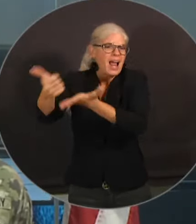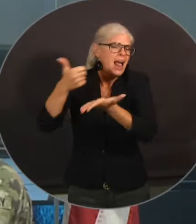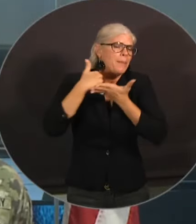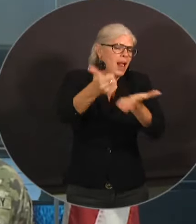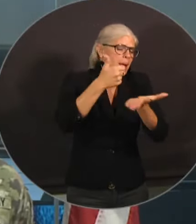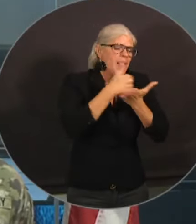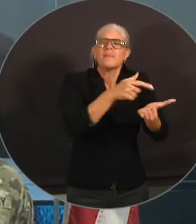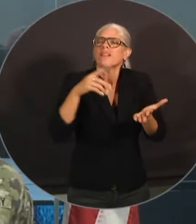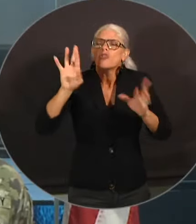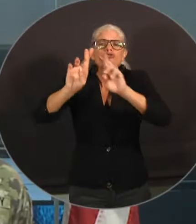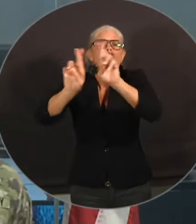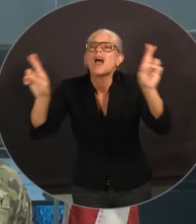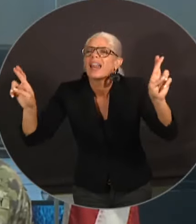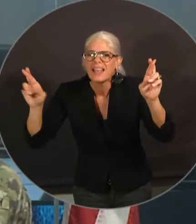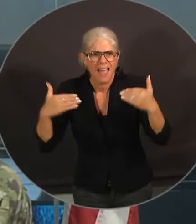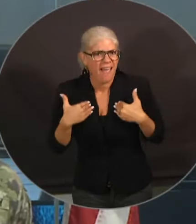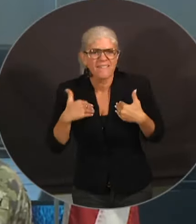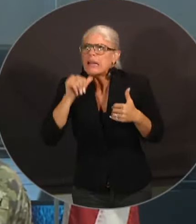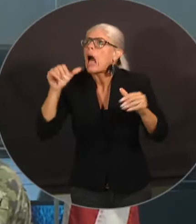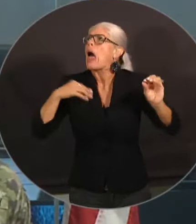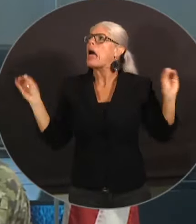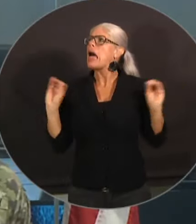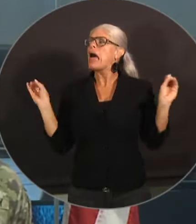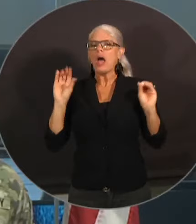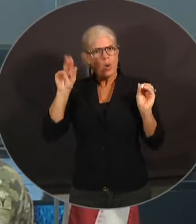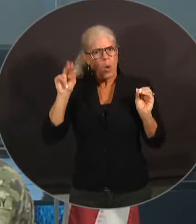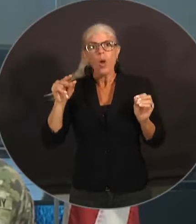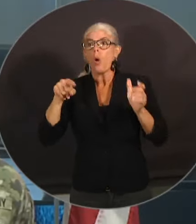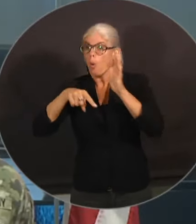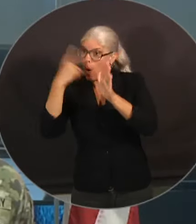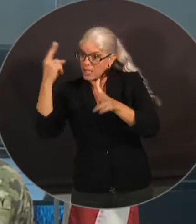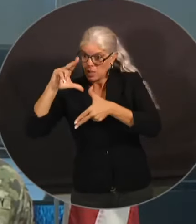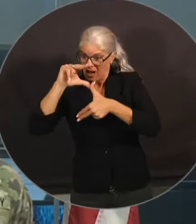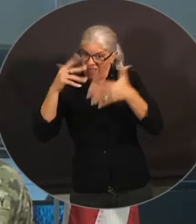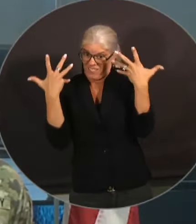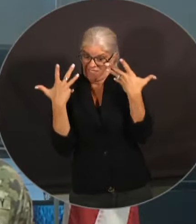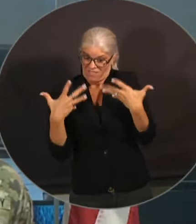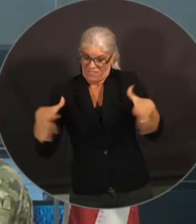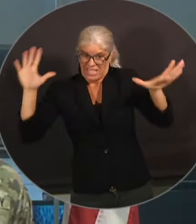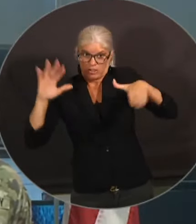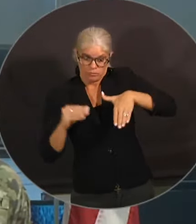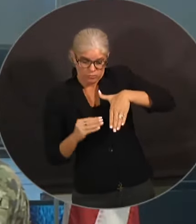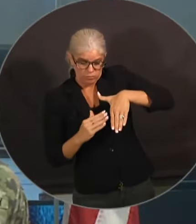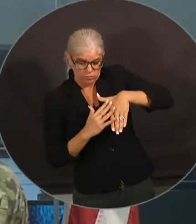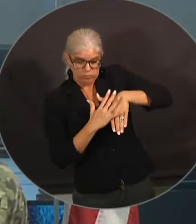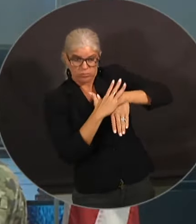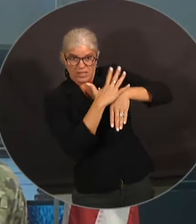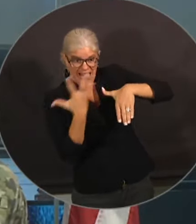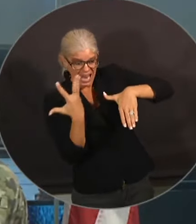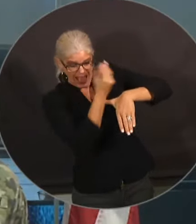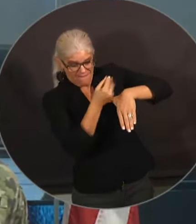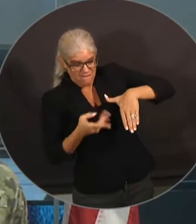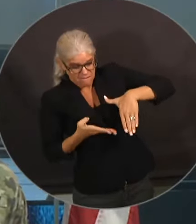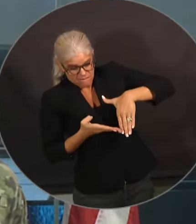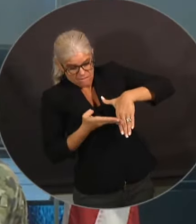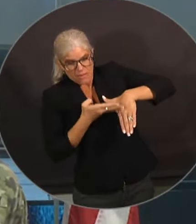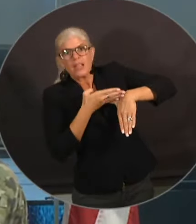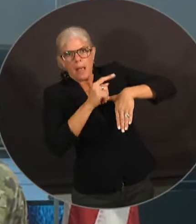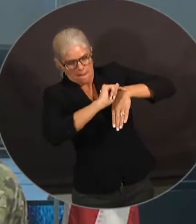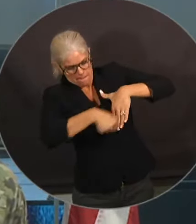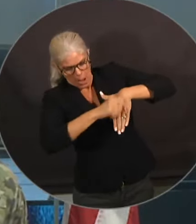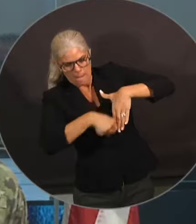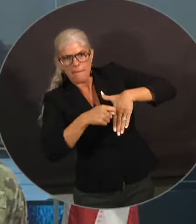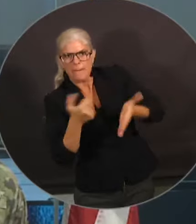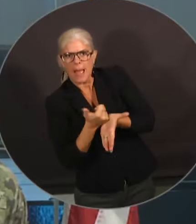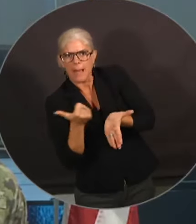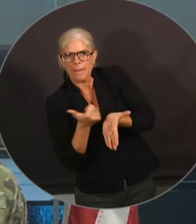soon as the storm passes, and first helping people with life and limb that may be in jeopardy, but then two, restoring